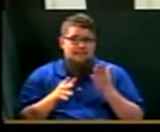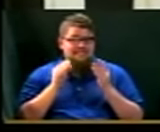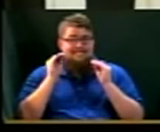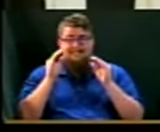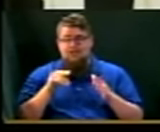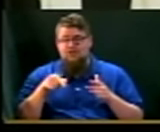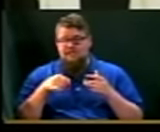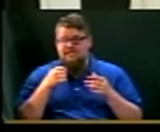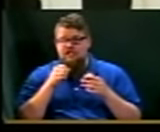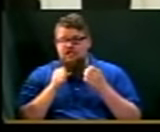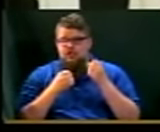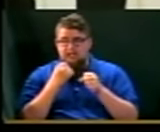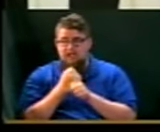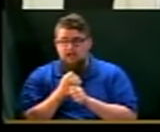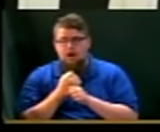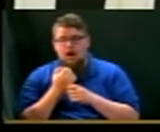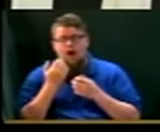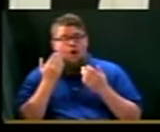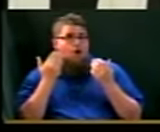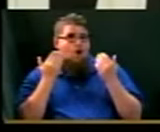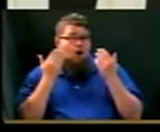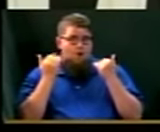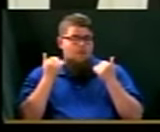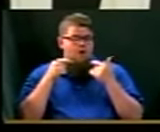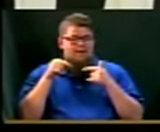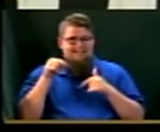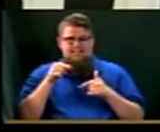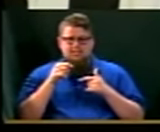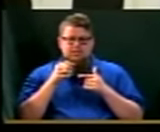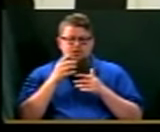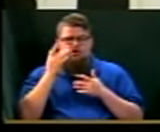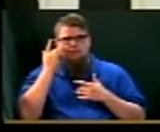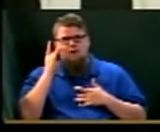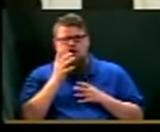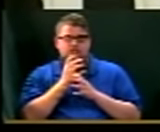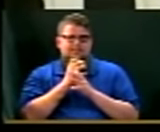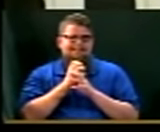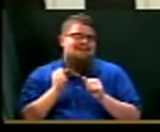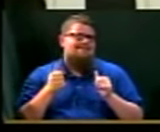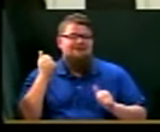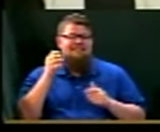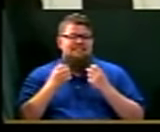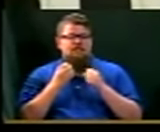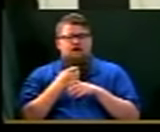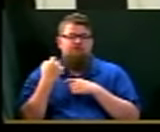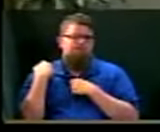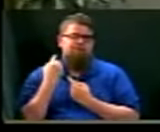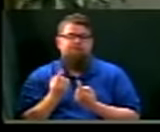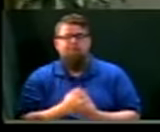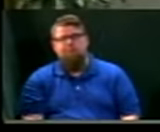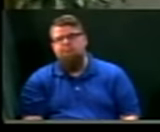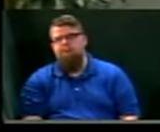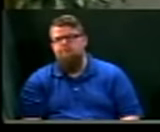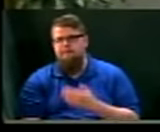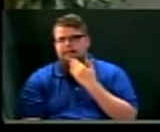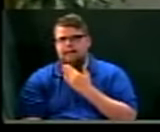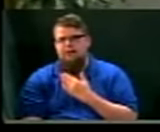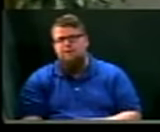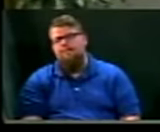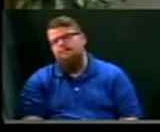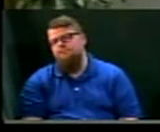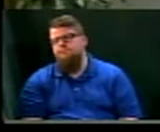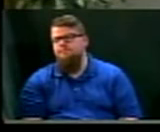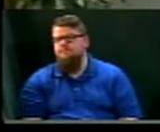teachers this year. I hope this is the smartest and safest year we've ever had. Thanks. Thank you. Okay,